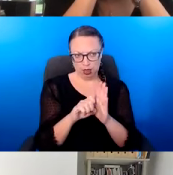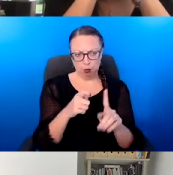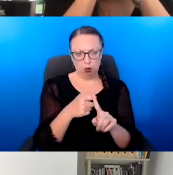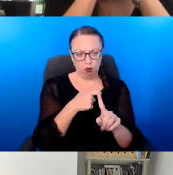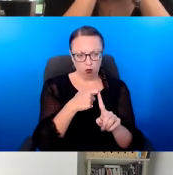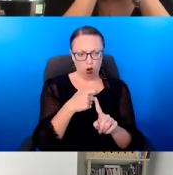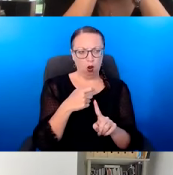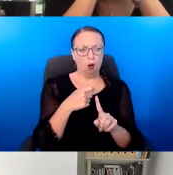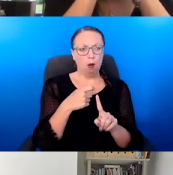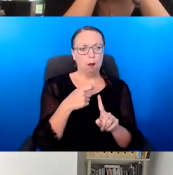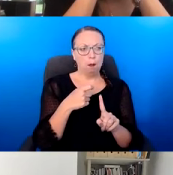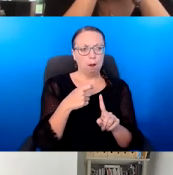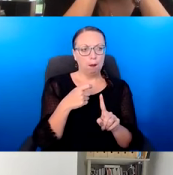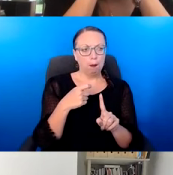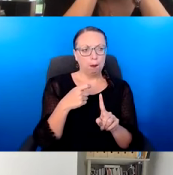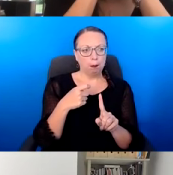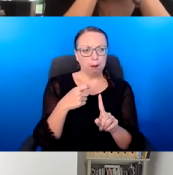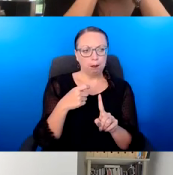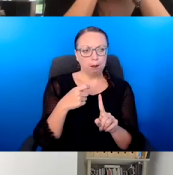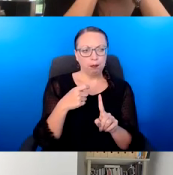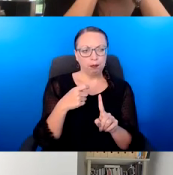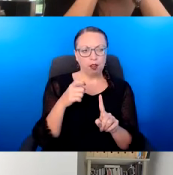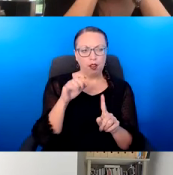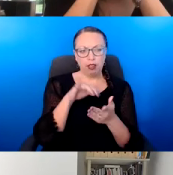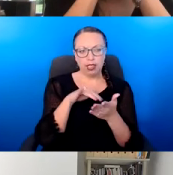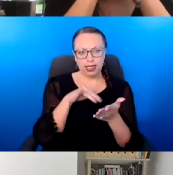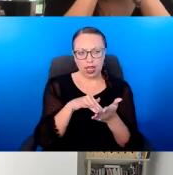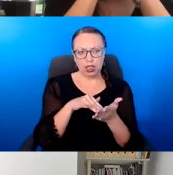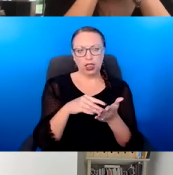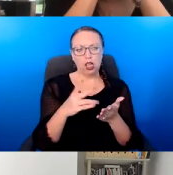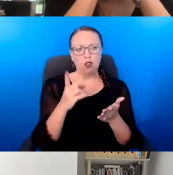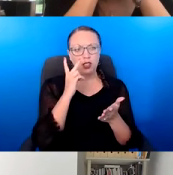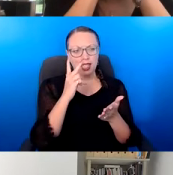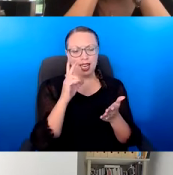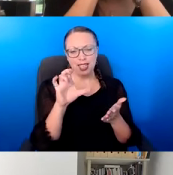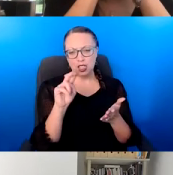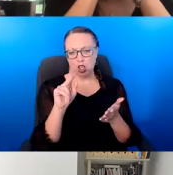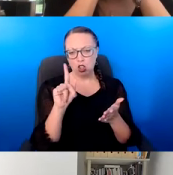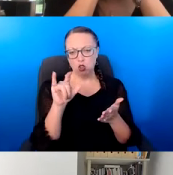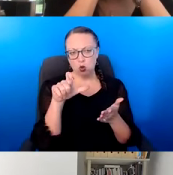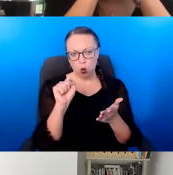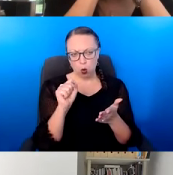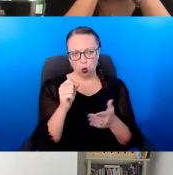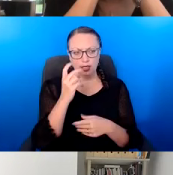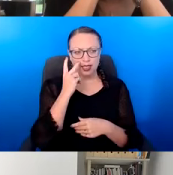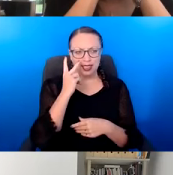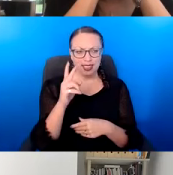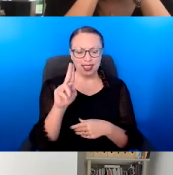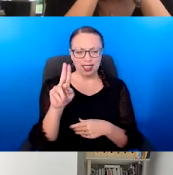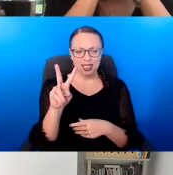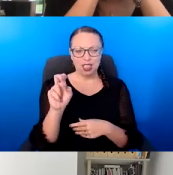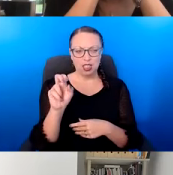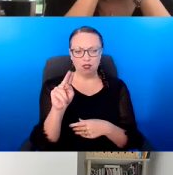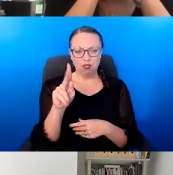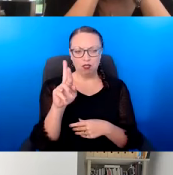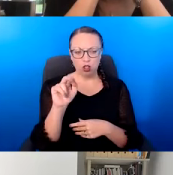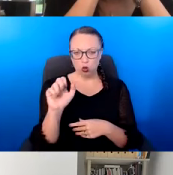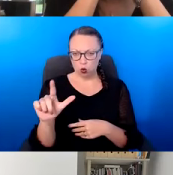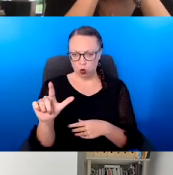Optebek's lab. This is a study of sighted controls looking at the ventral stream. Here's